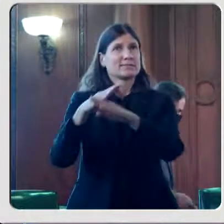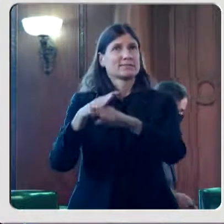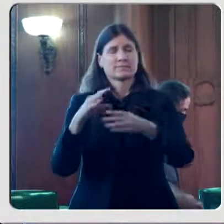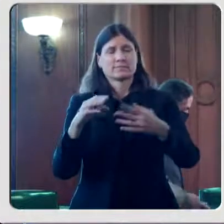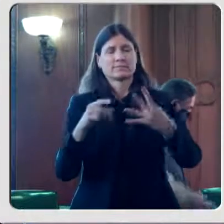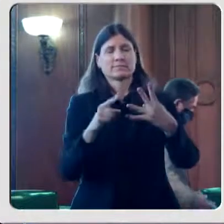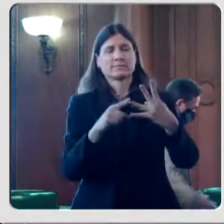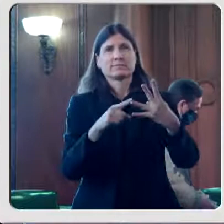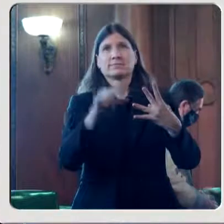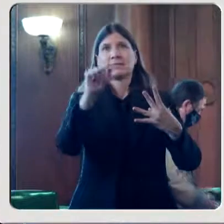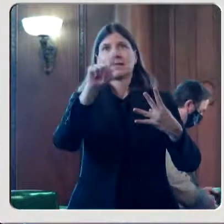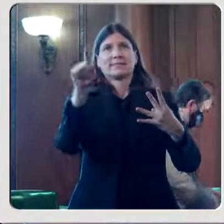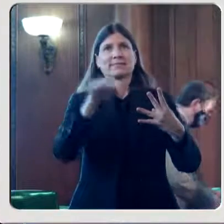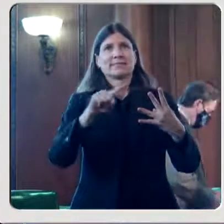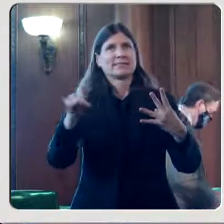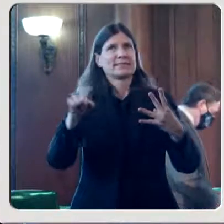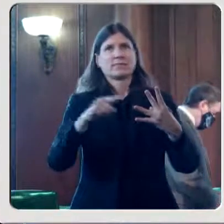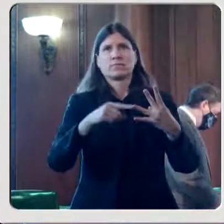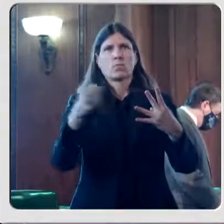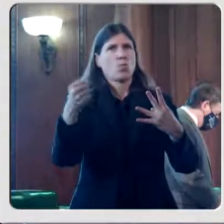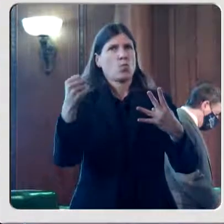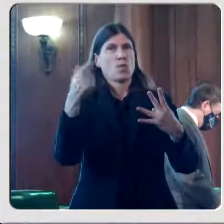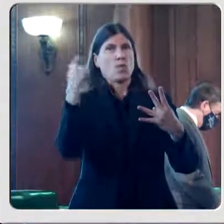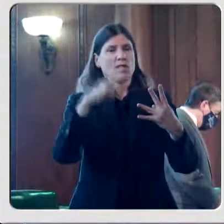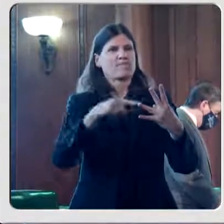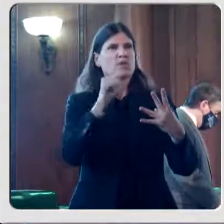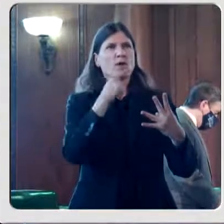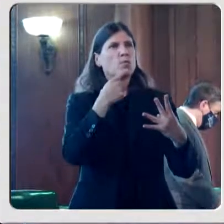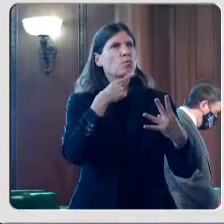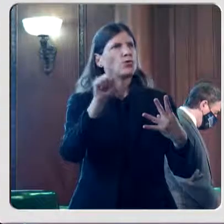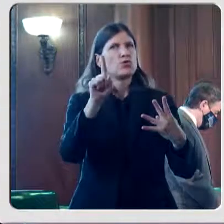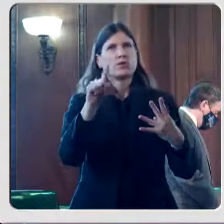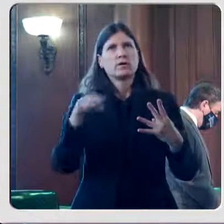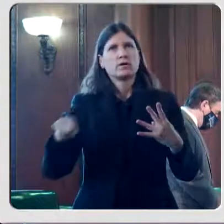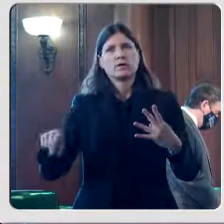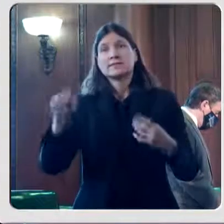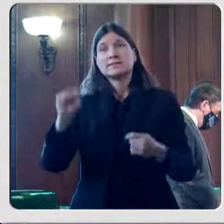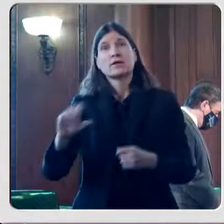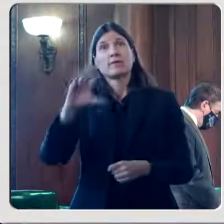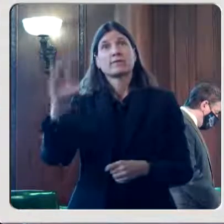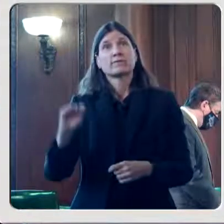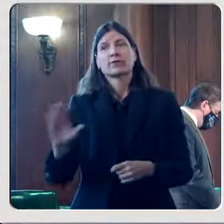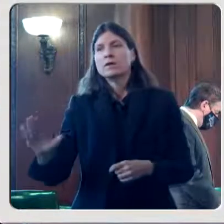at the effectiveness of that vaccine against the strain that is found there,